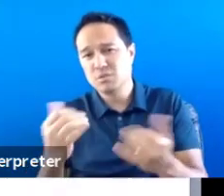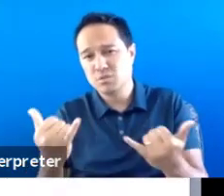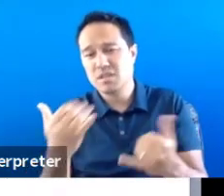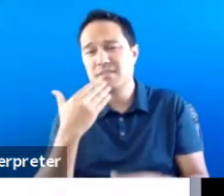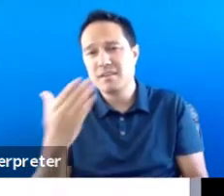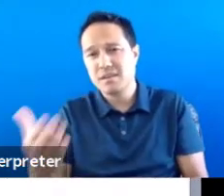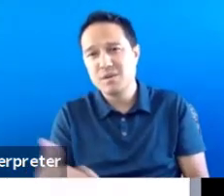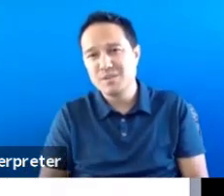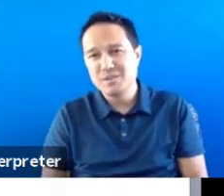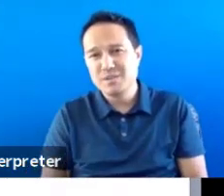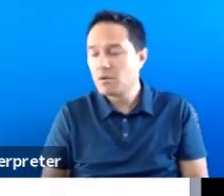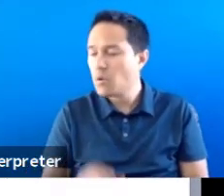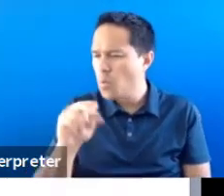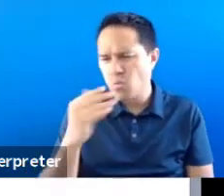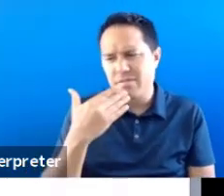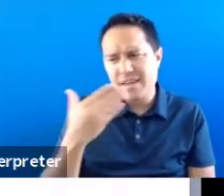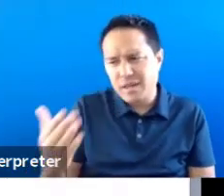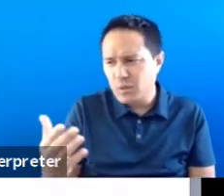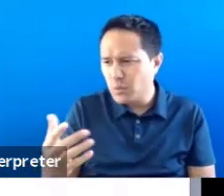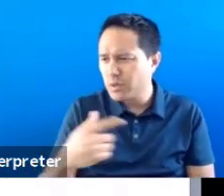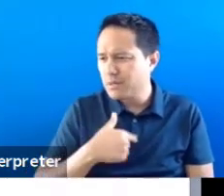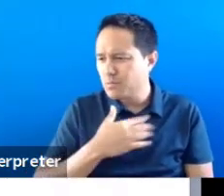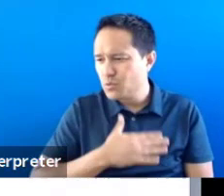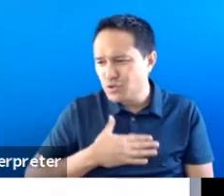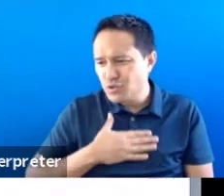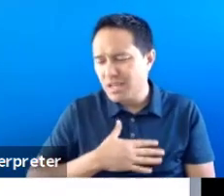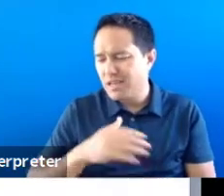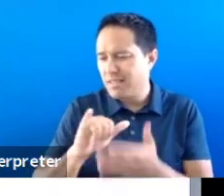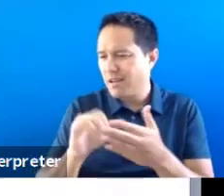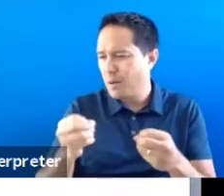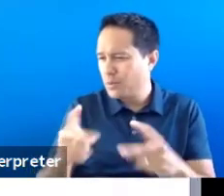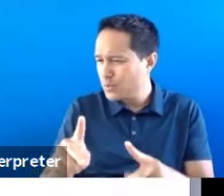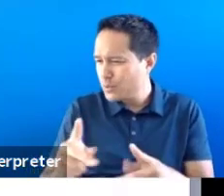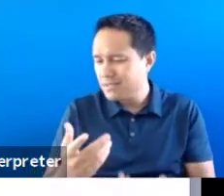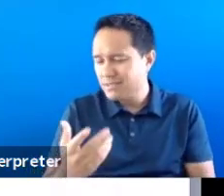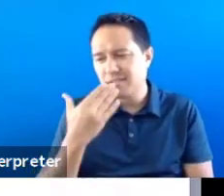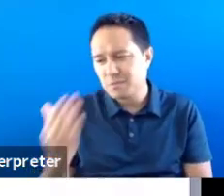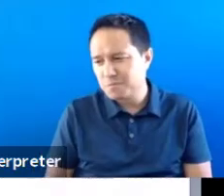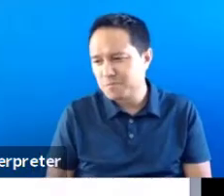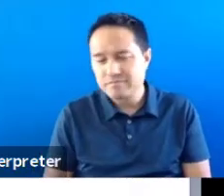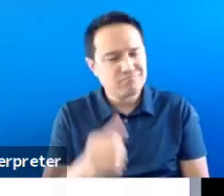Oh, no, thank you. I appreciate the opportunity to share. Thank you guys so much. You bet.